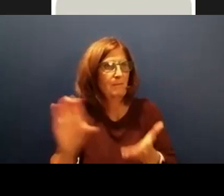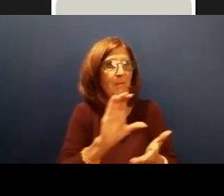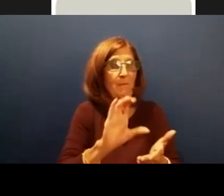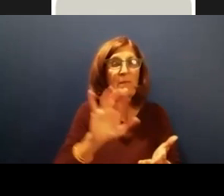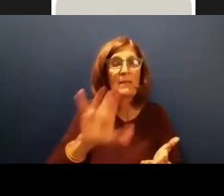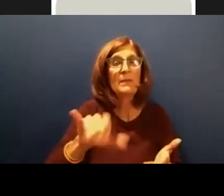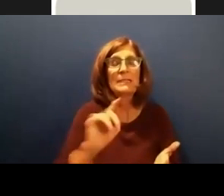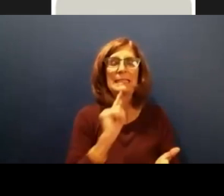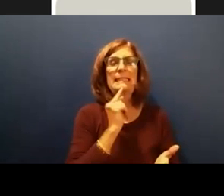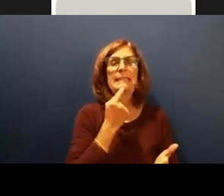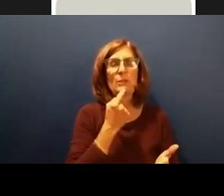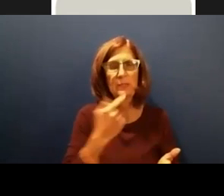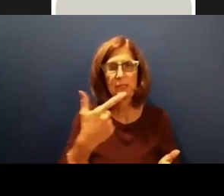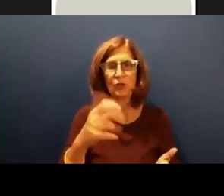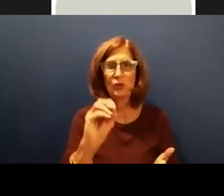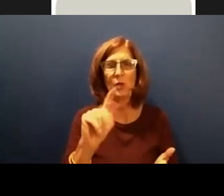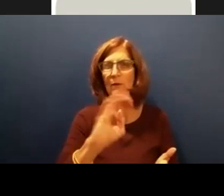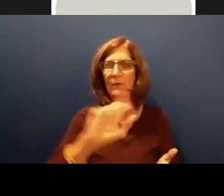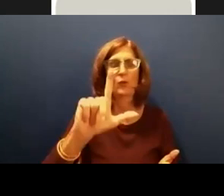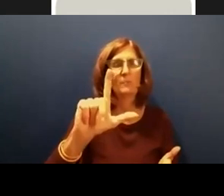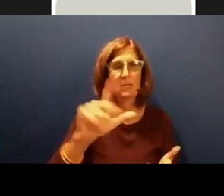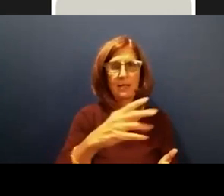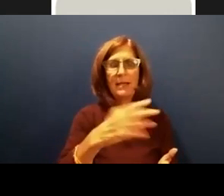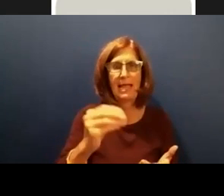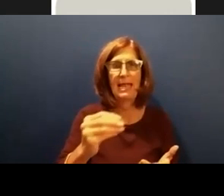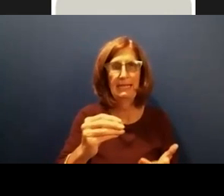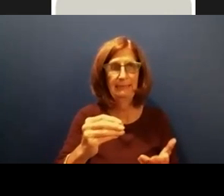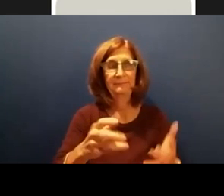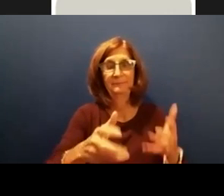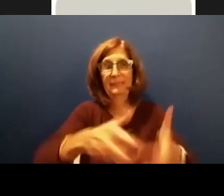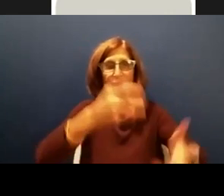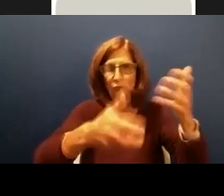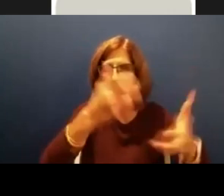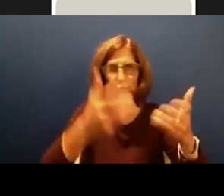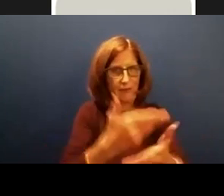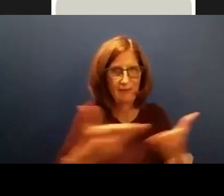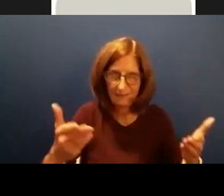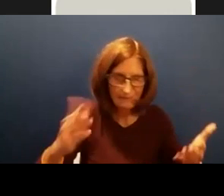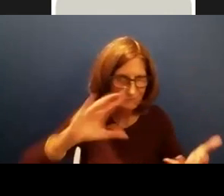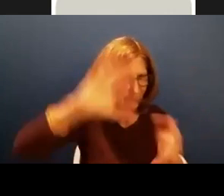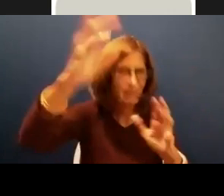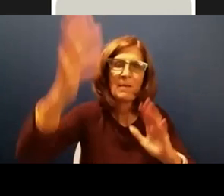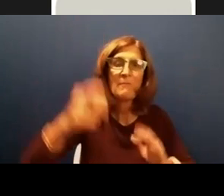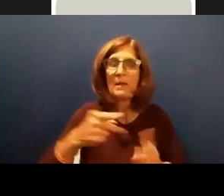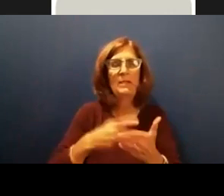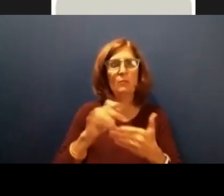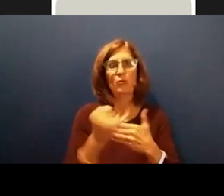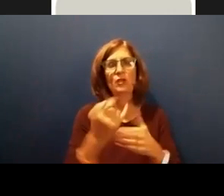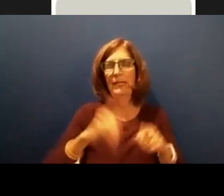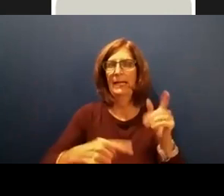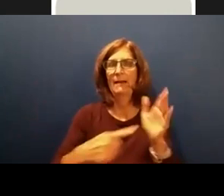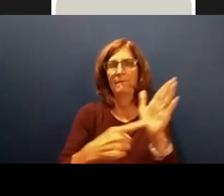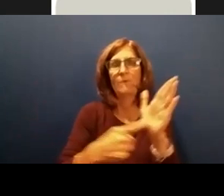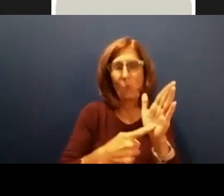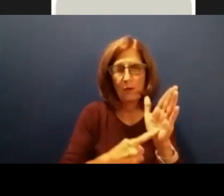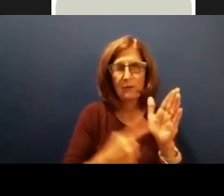that have to be remediated on the site, together with some of the other constraints that the project just couldn't support a 20% set aside. So